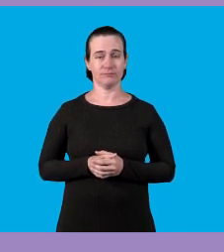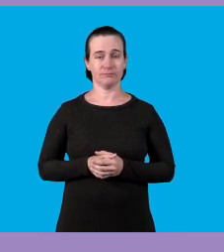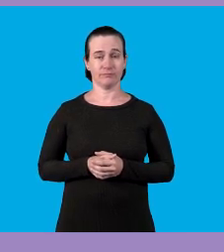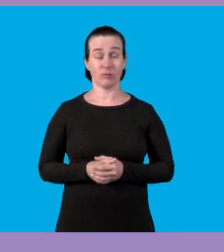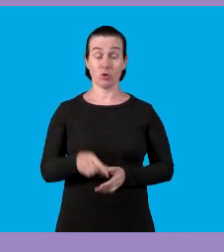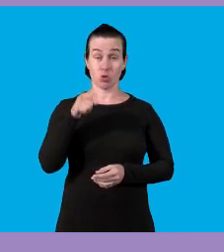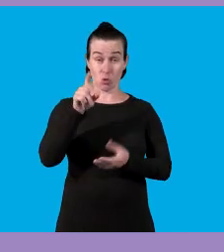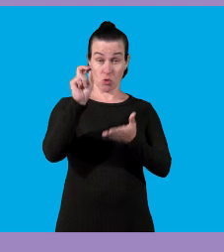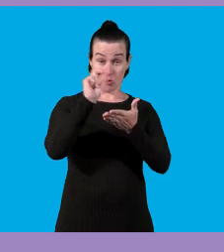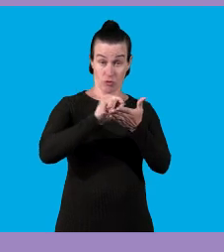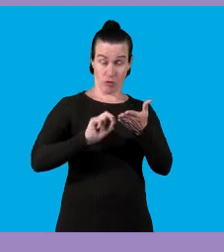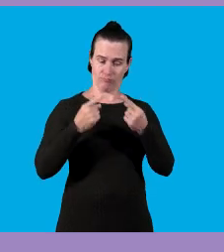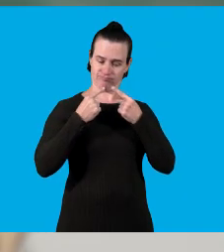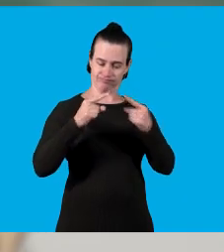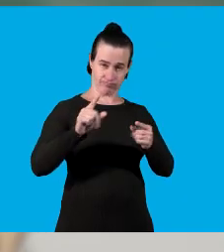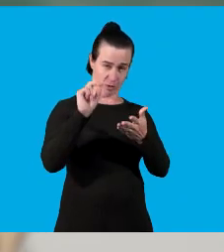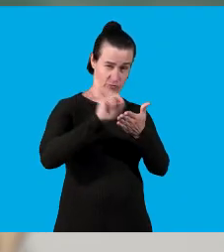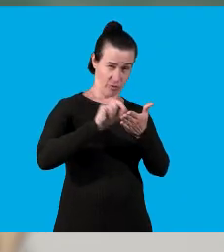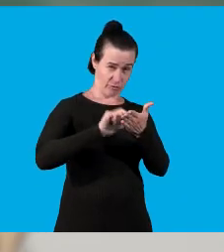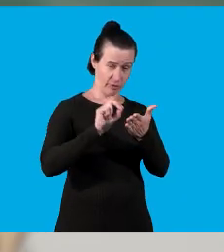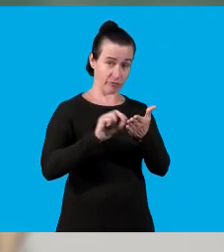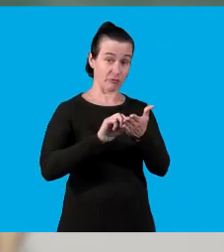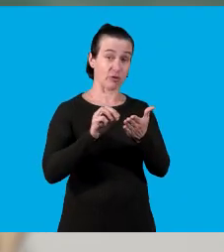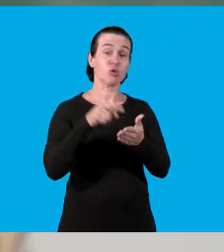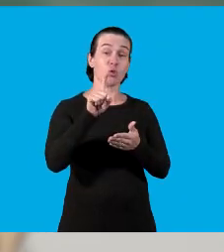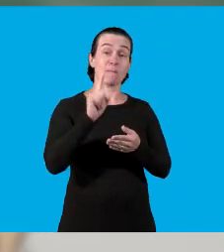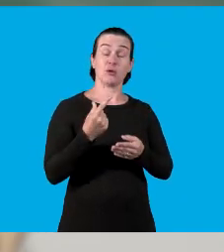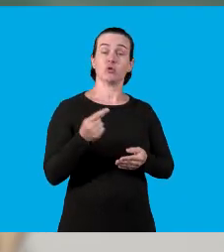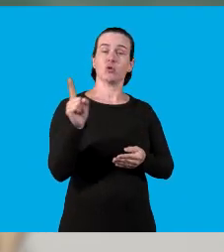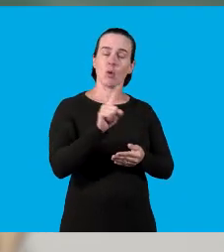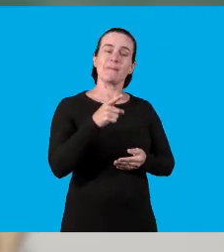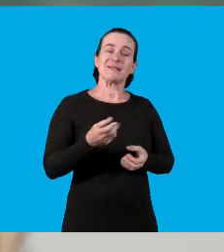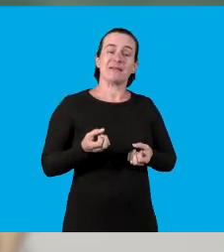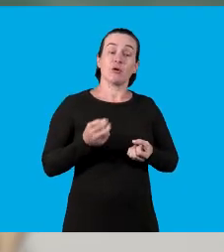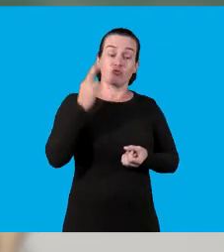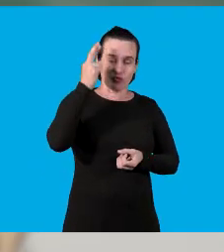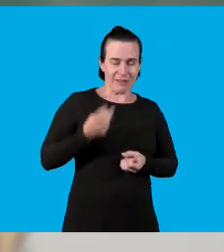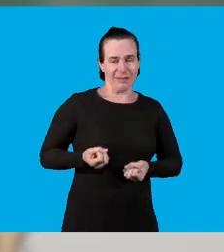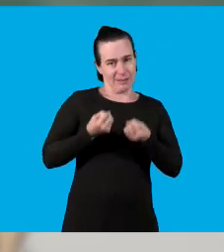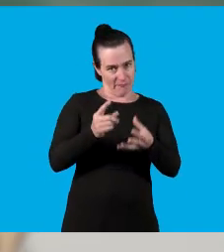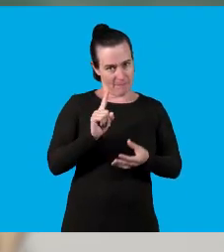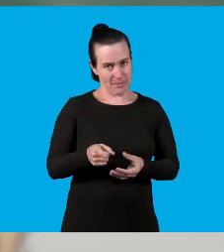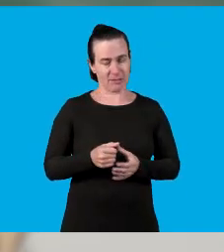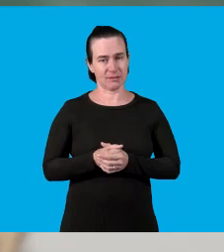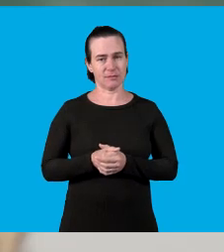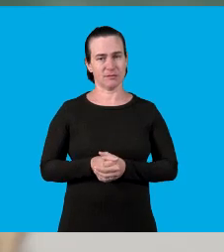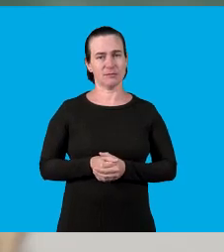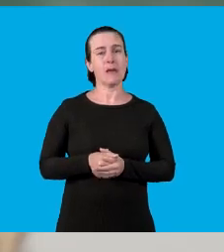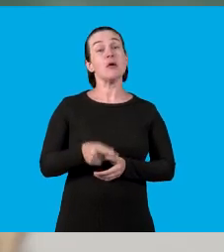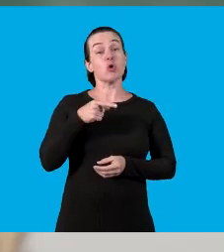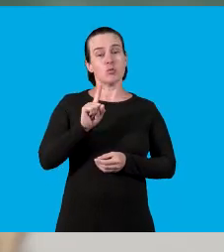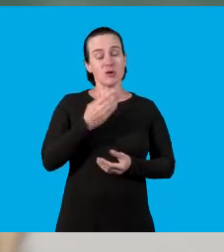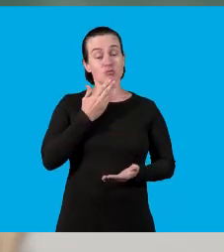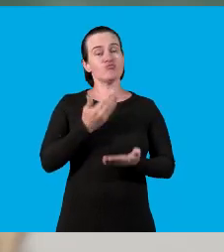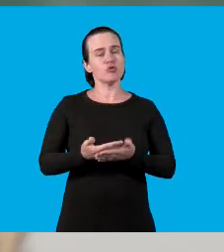Remember, when you write a statement, you need to support it with a reason, so that it shows that you are doing this because